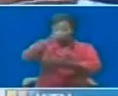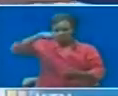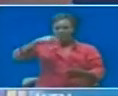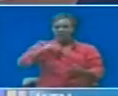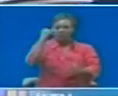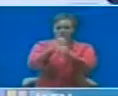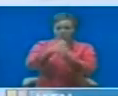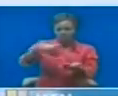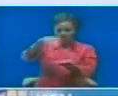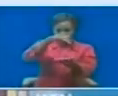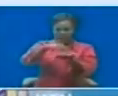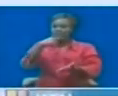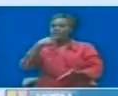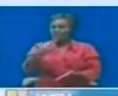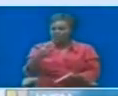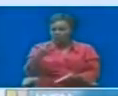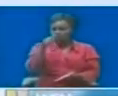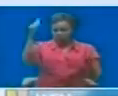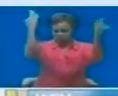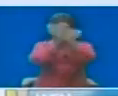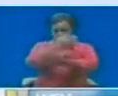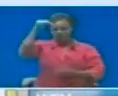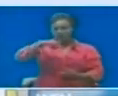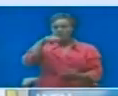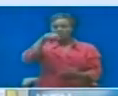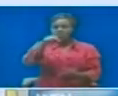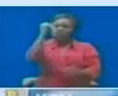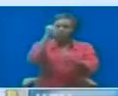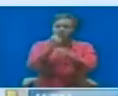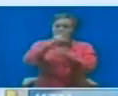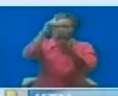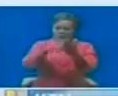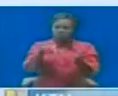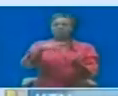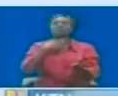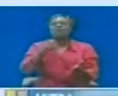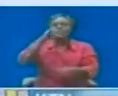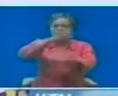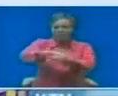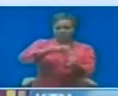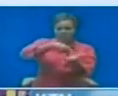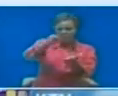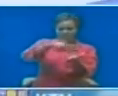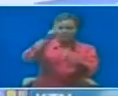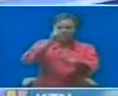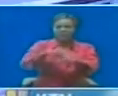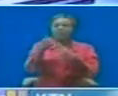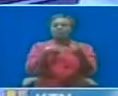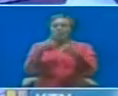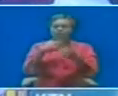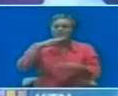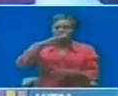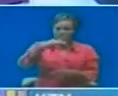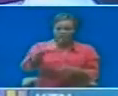Center. Tonight we will be telling you stories on what you need to do if you need to get paid to speak. Joy Dorimbira will be